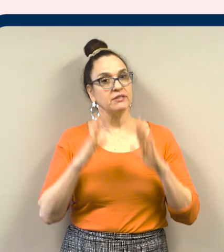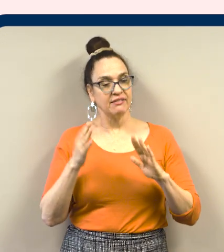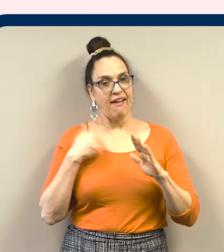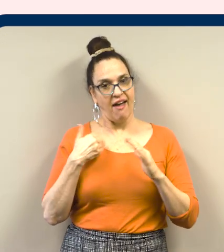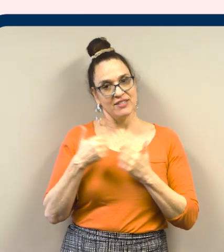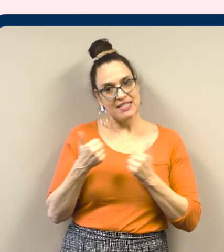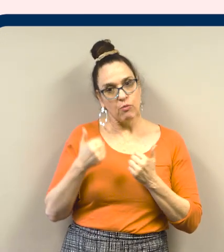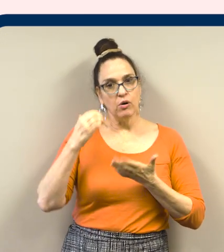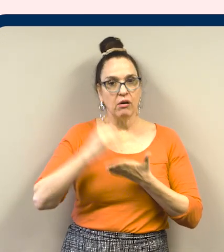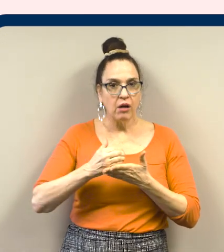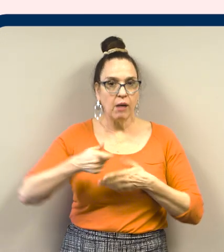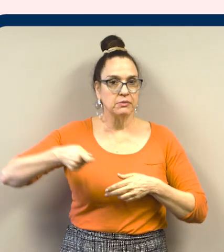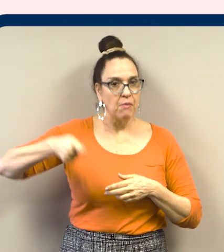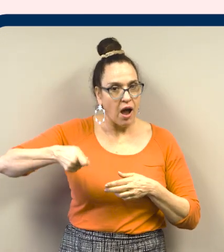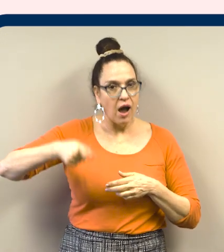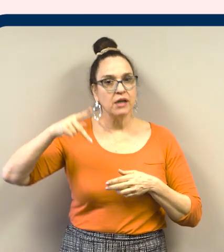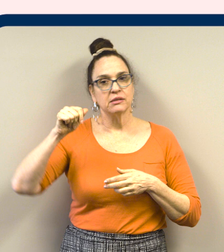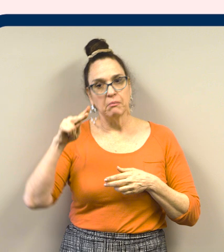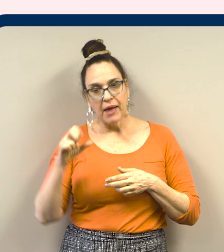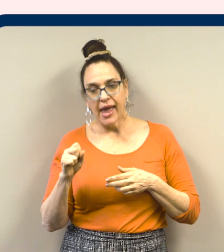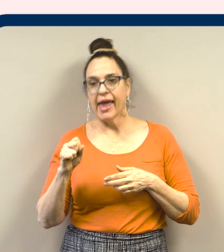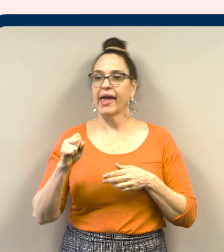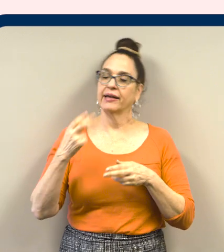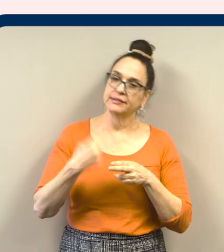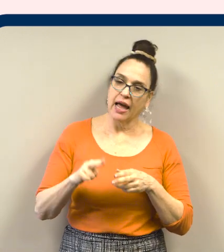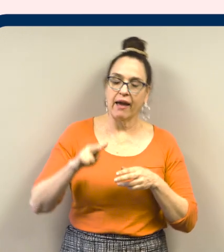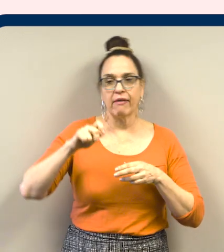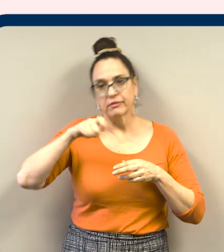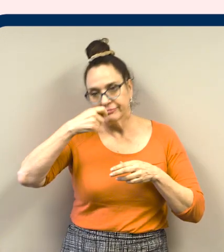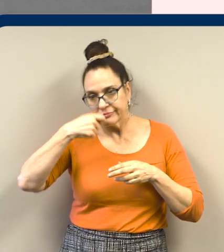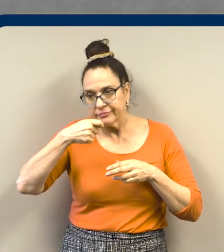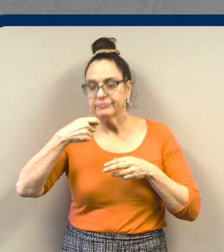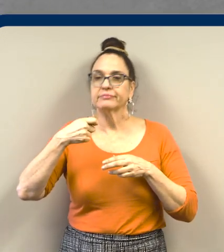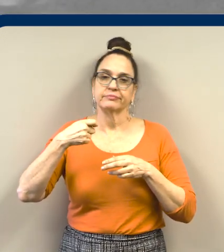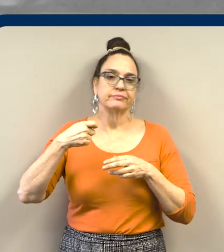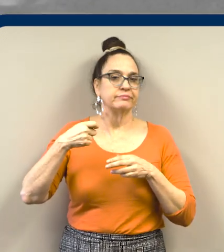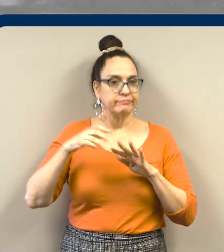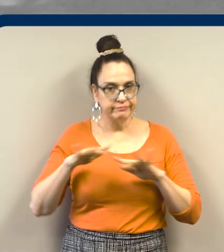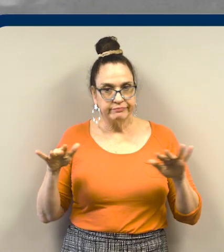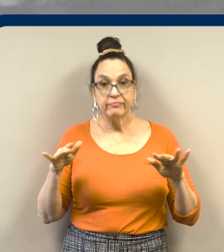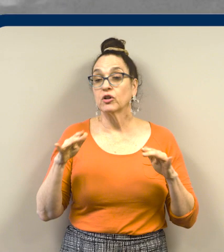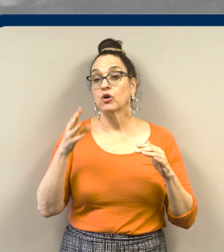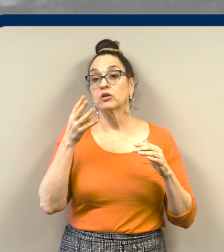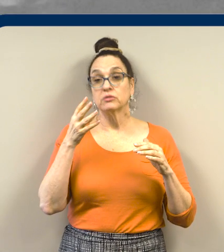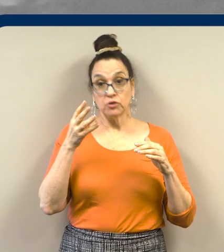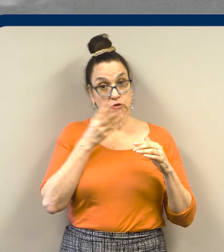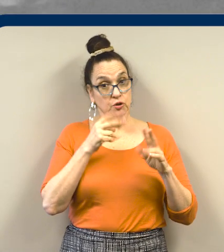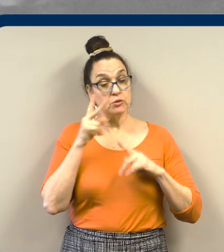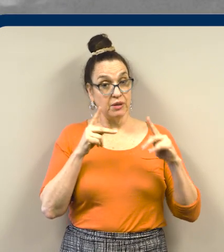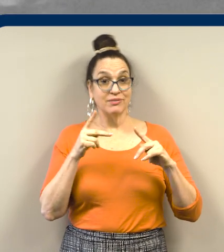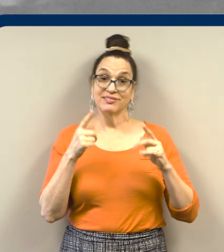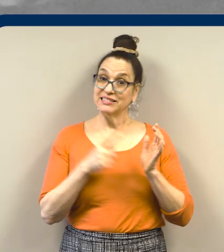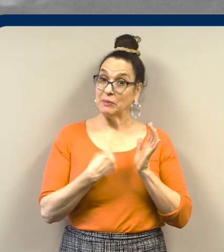separate set of plates, cups, pots, pans, and silverware. Some Jewish people will also cover their countertops